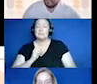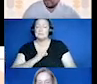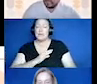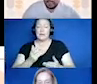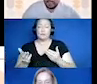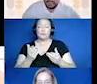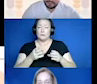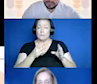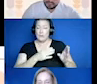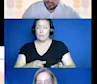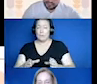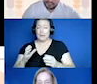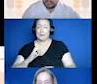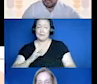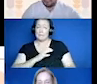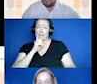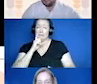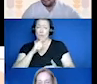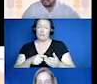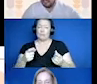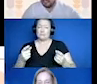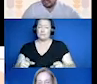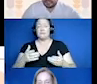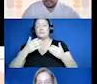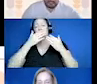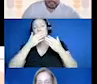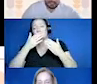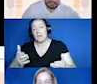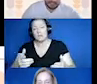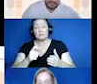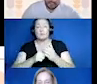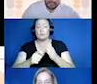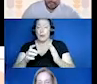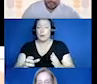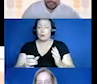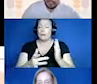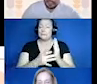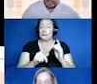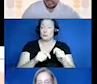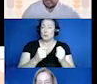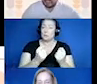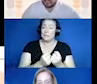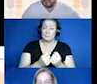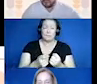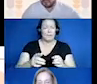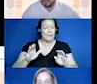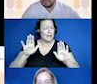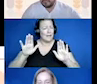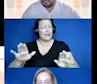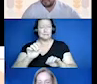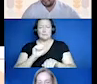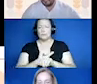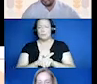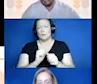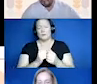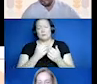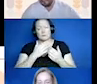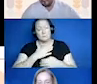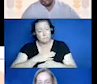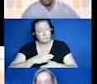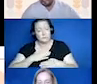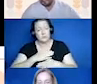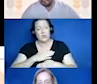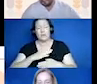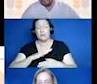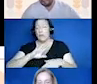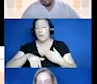this event. Special thank you to Dave Ryder and our technical team. You all have been excellent to work with, and we appreciate it,